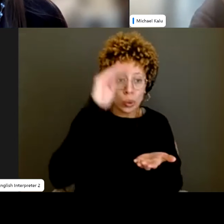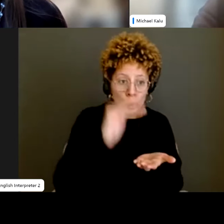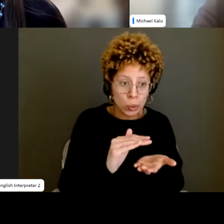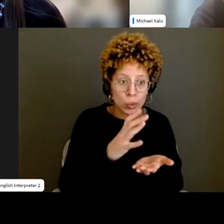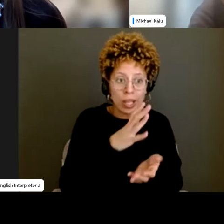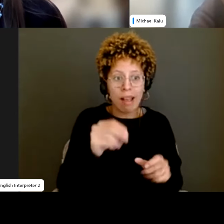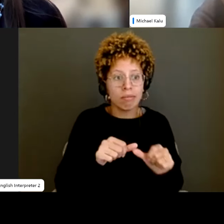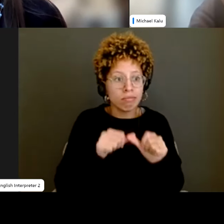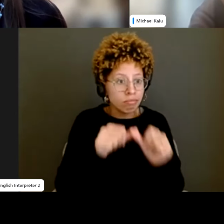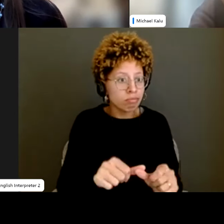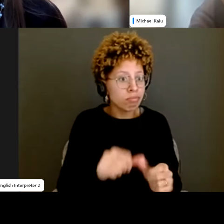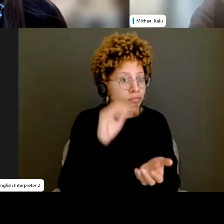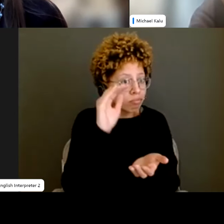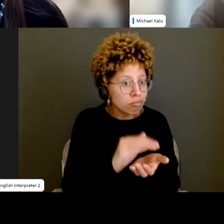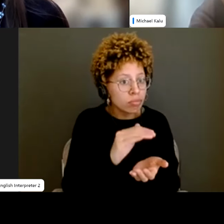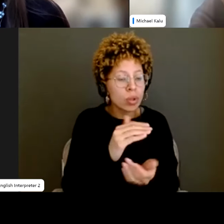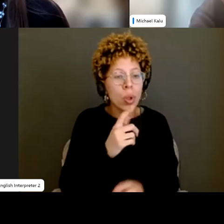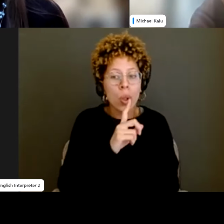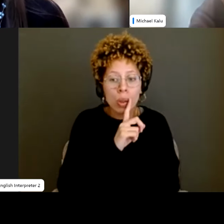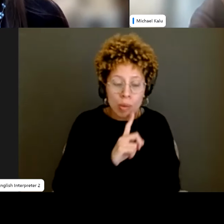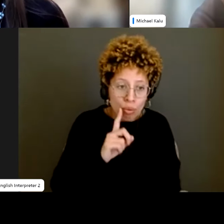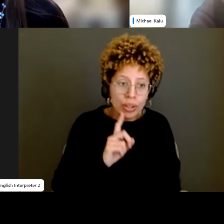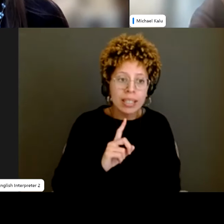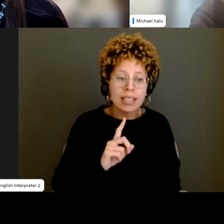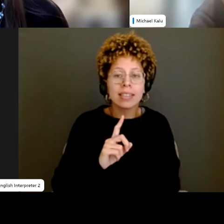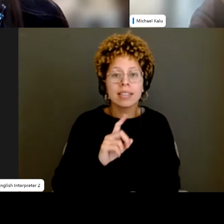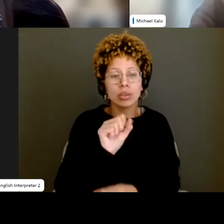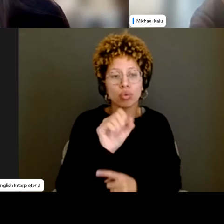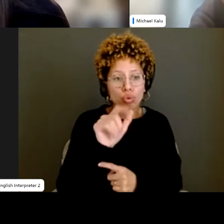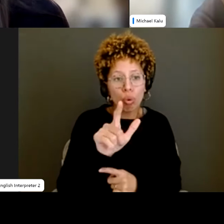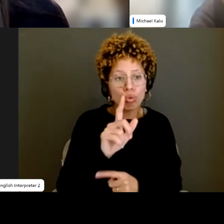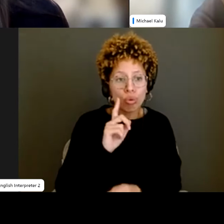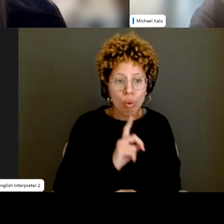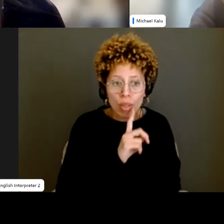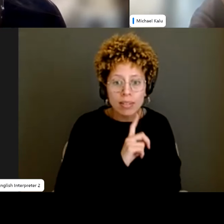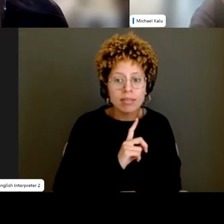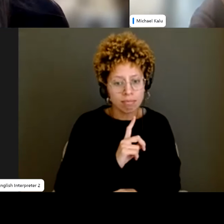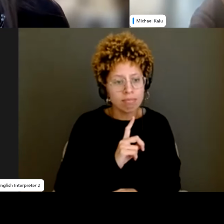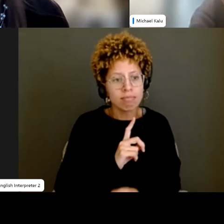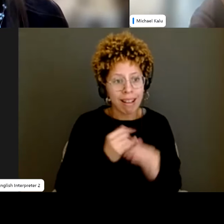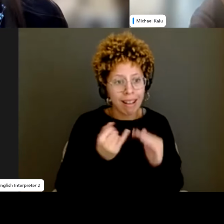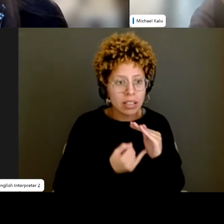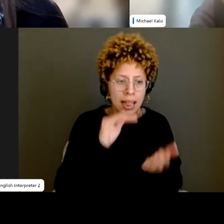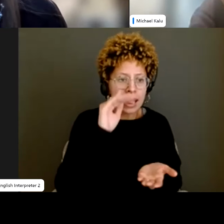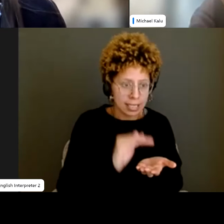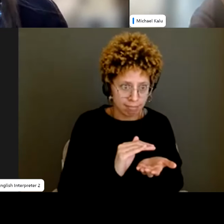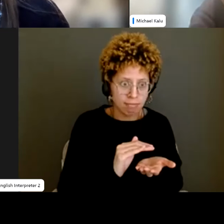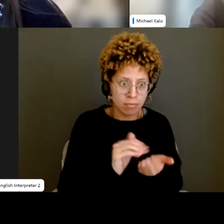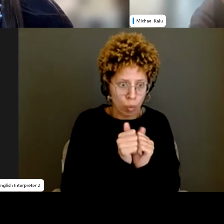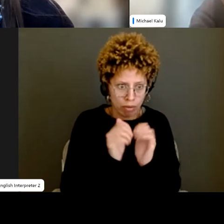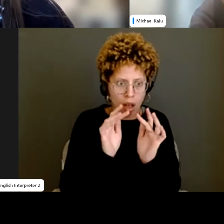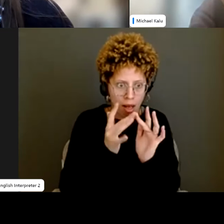maybe loneliness and probably even social loneliness and social isolation. For some